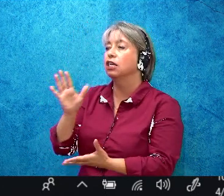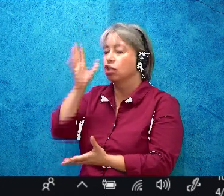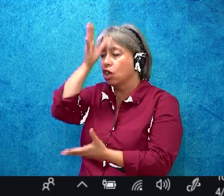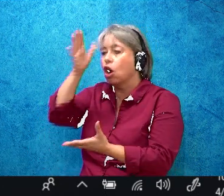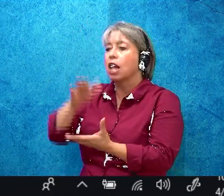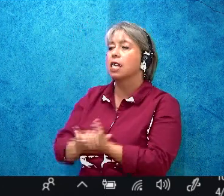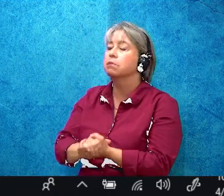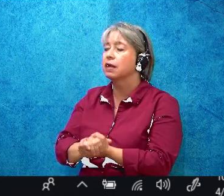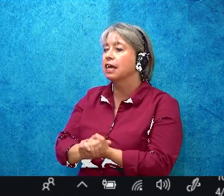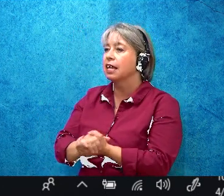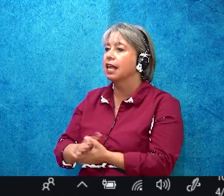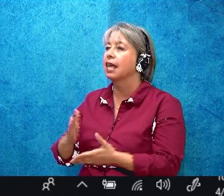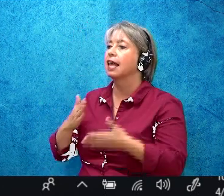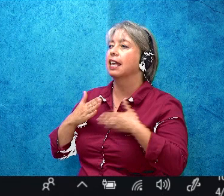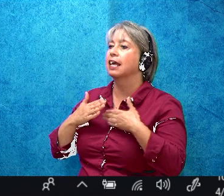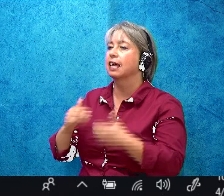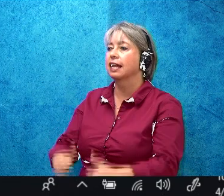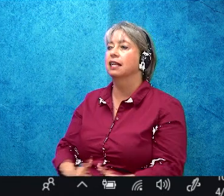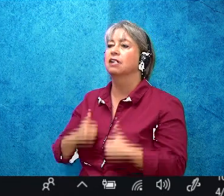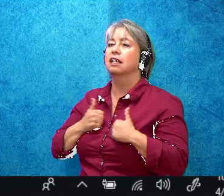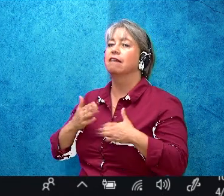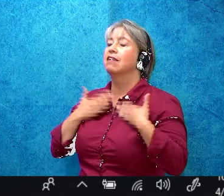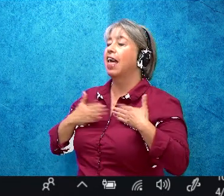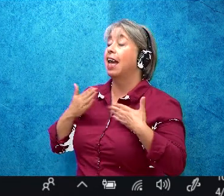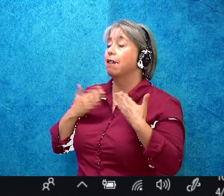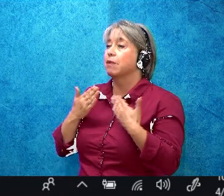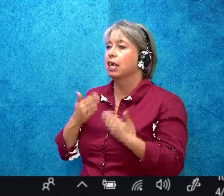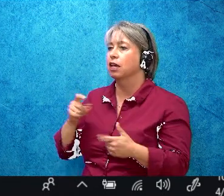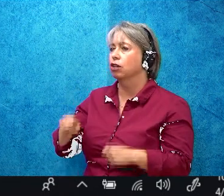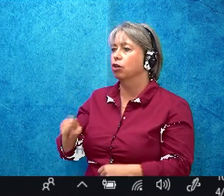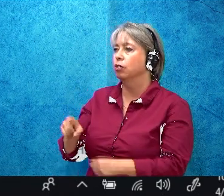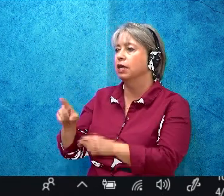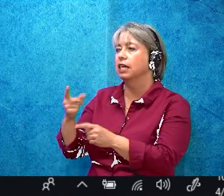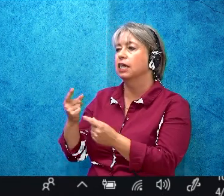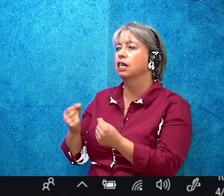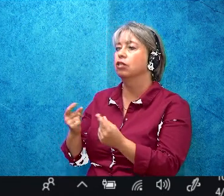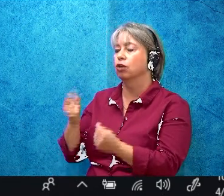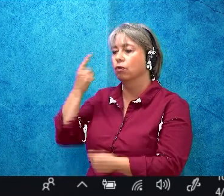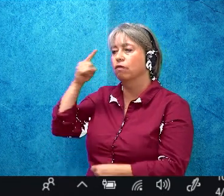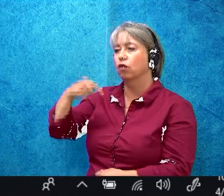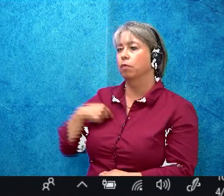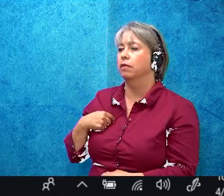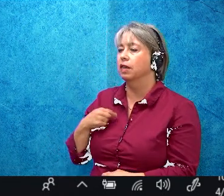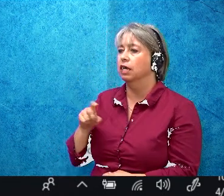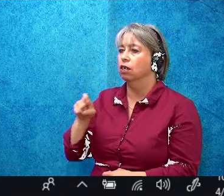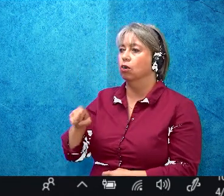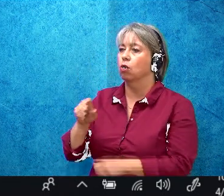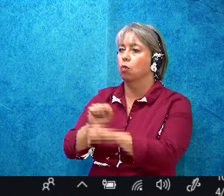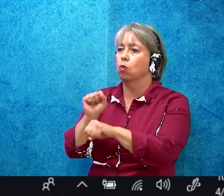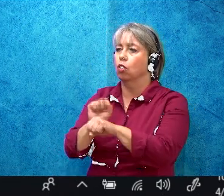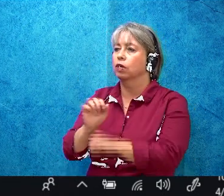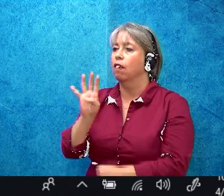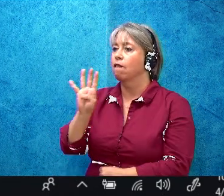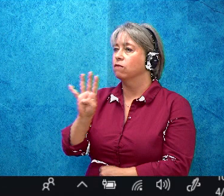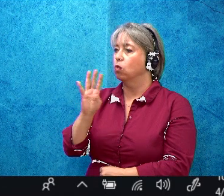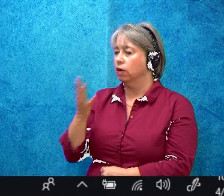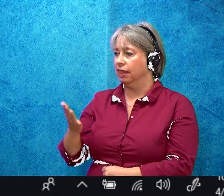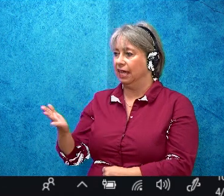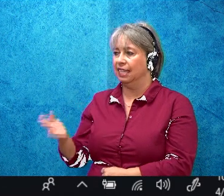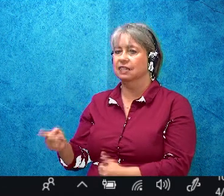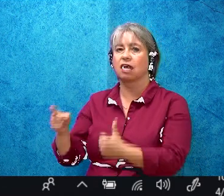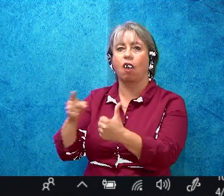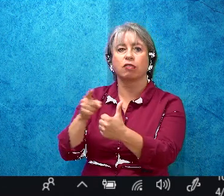me to help you have a happily ever after? You got to do something for me. I need you to do 4 tasks, okay? So on the